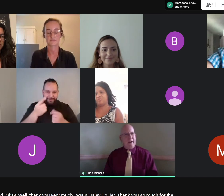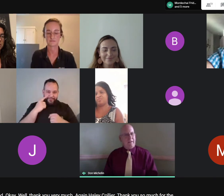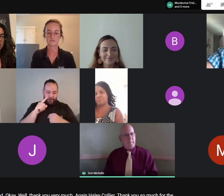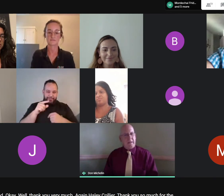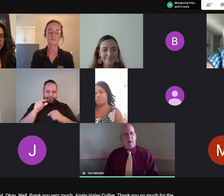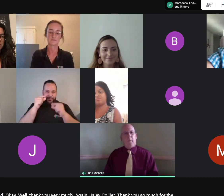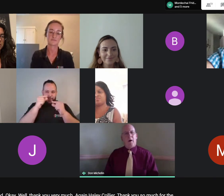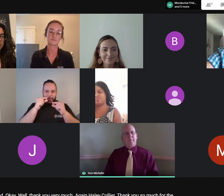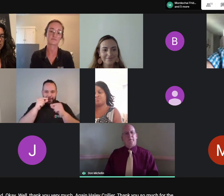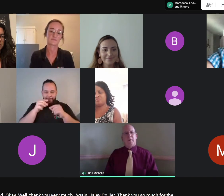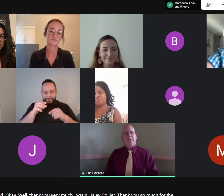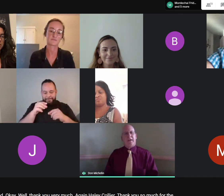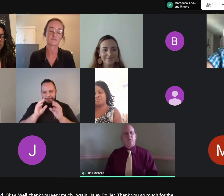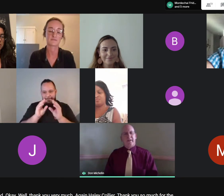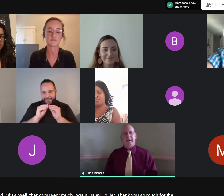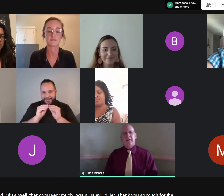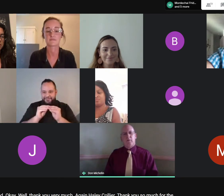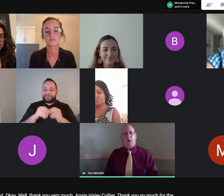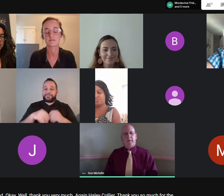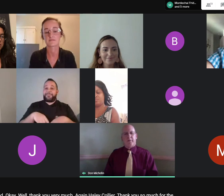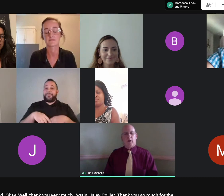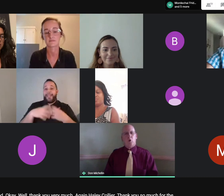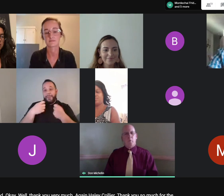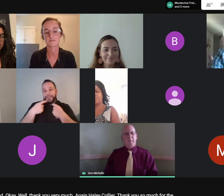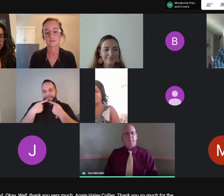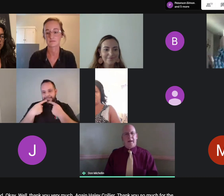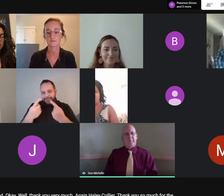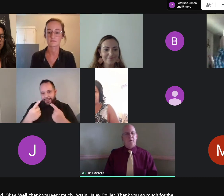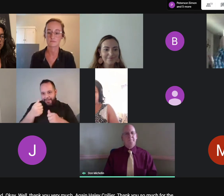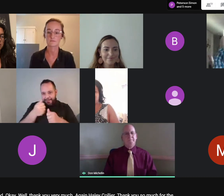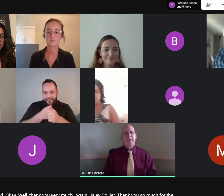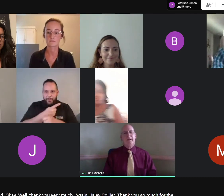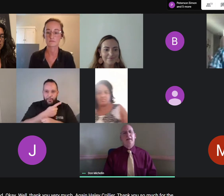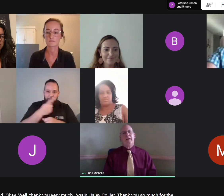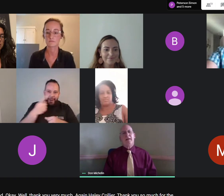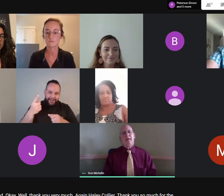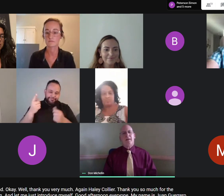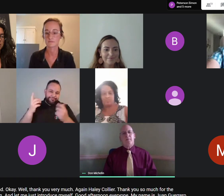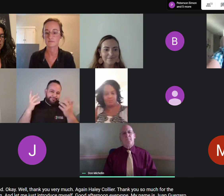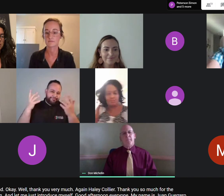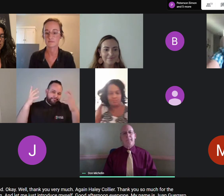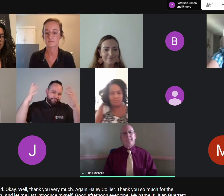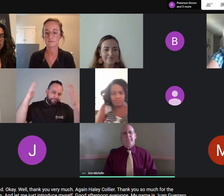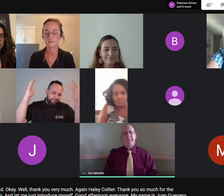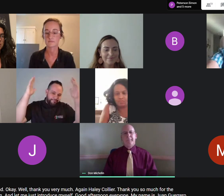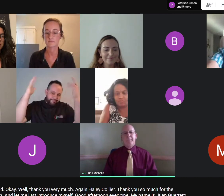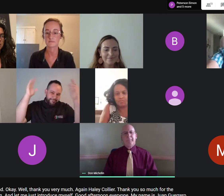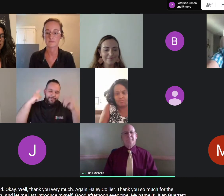I'm very excited to be part of this presentation today on this Google Meets platform.